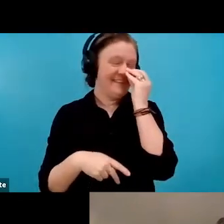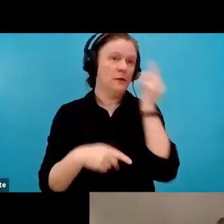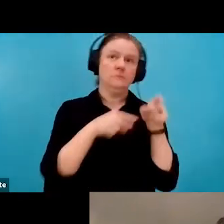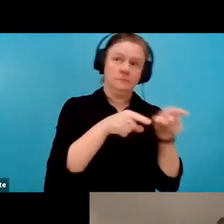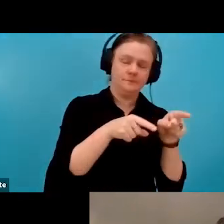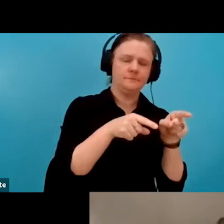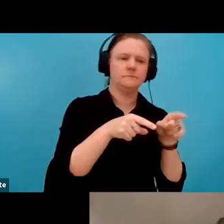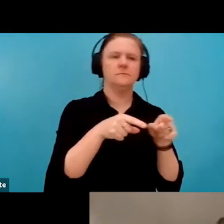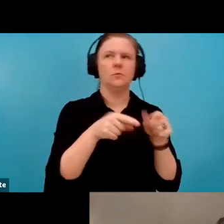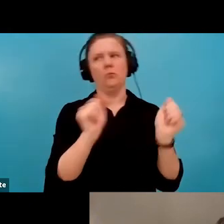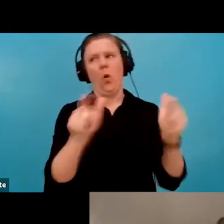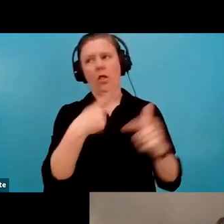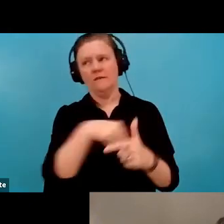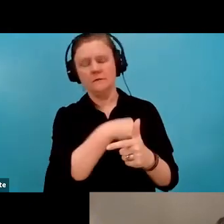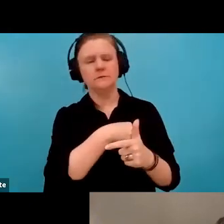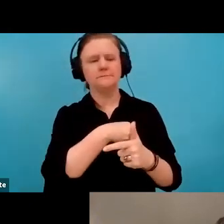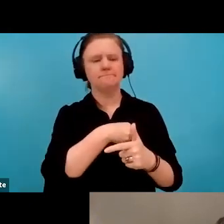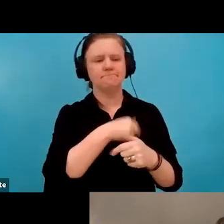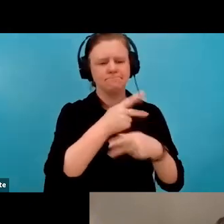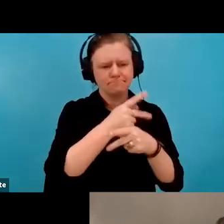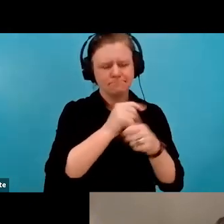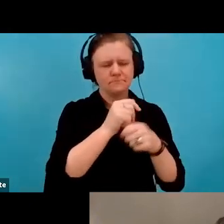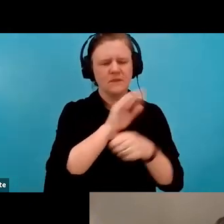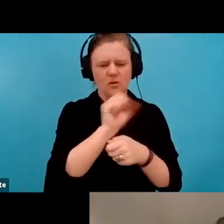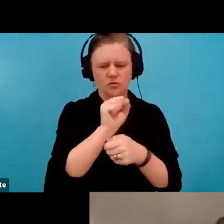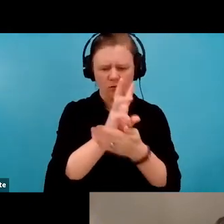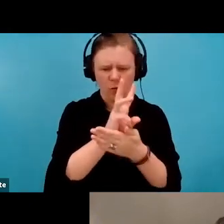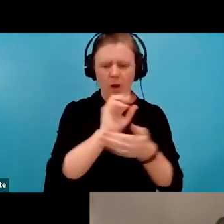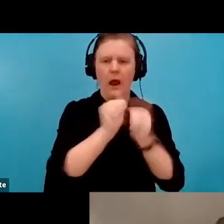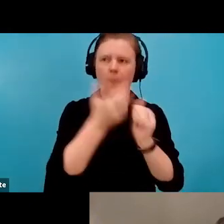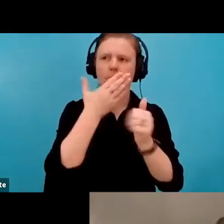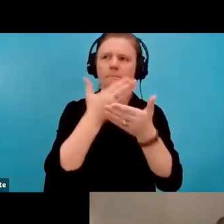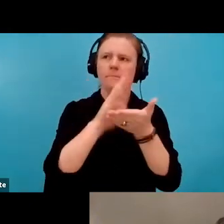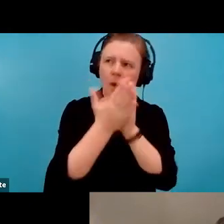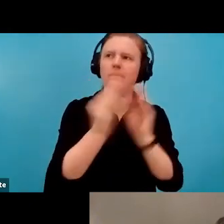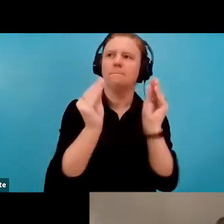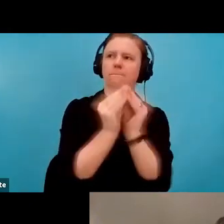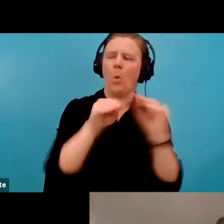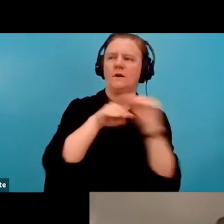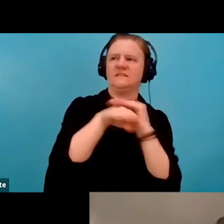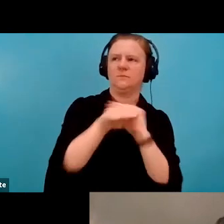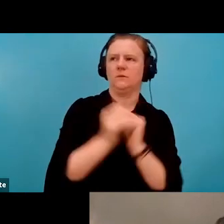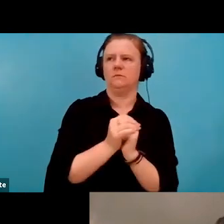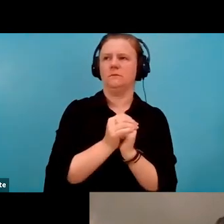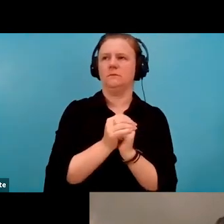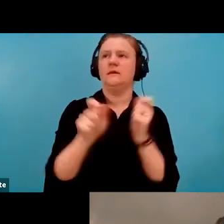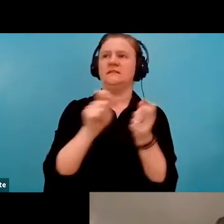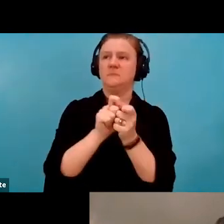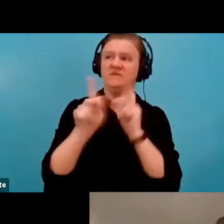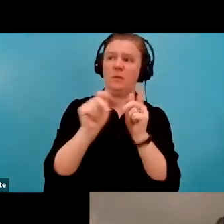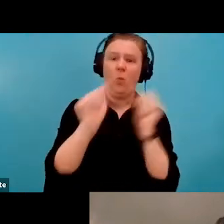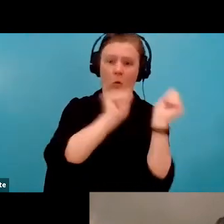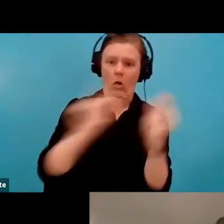I had gone through a process to make their software accessible, meaning it was specifically accessible to people with